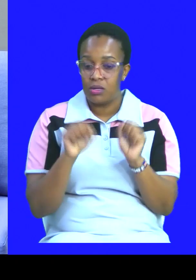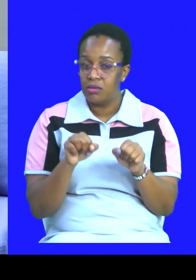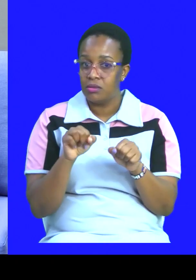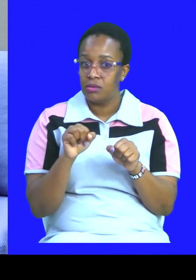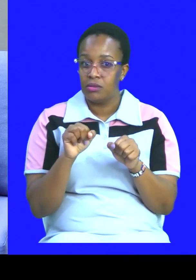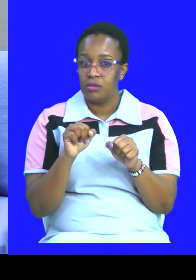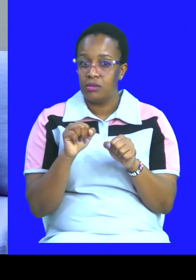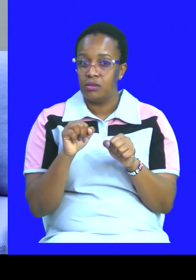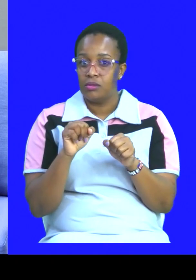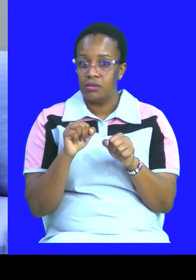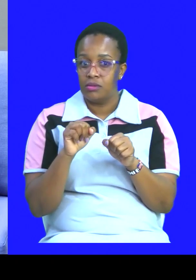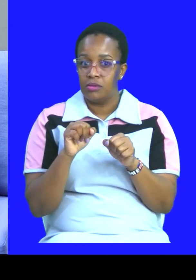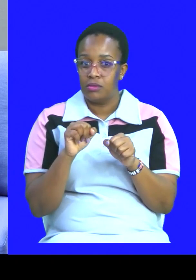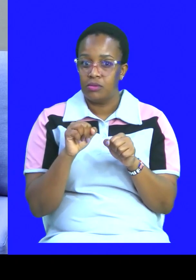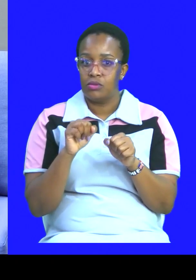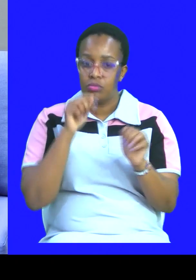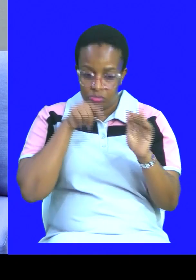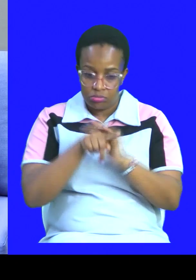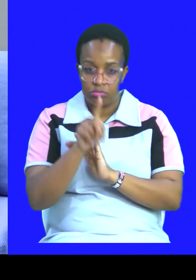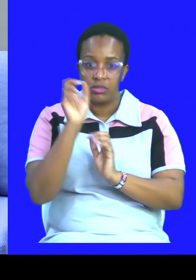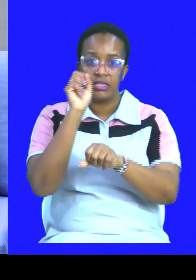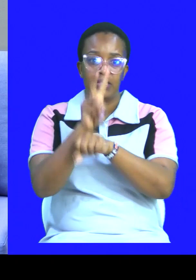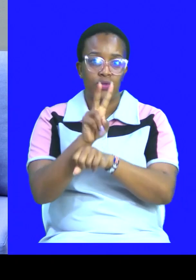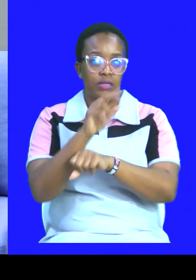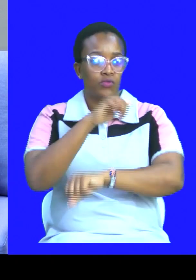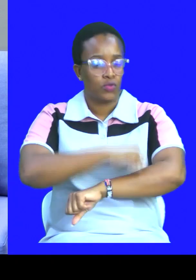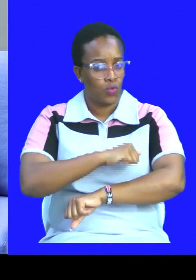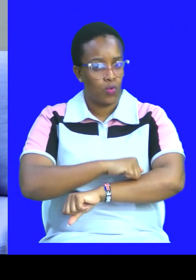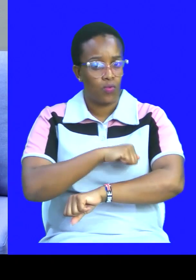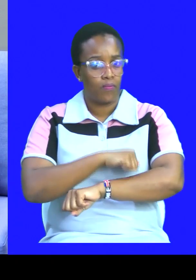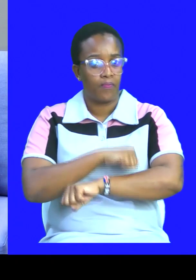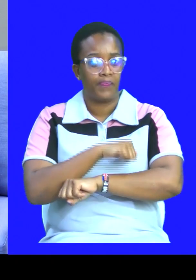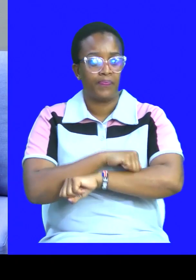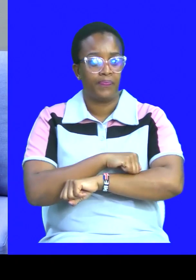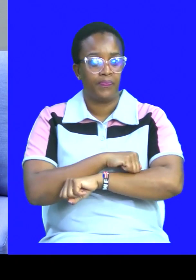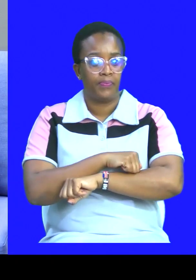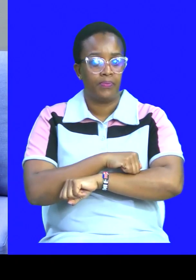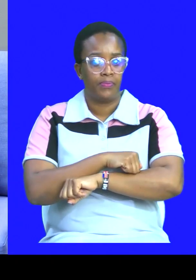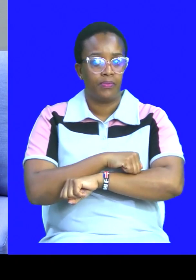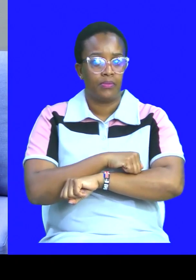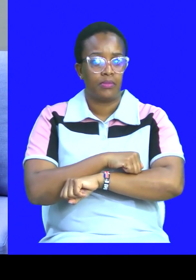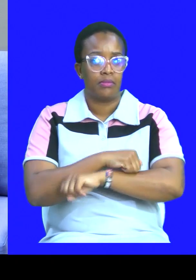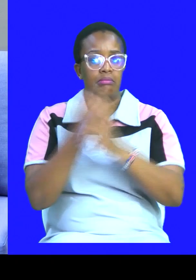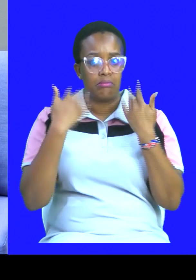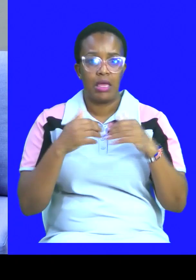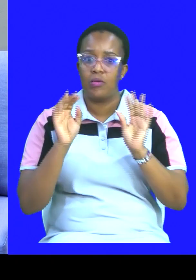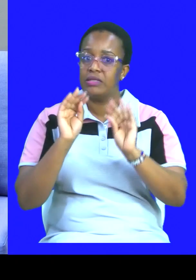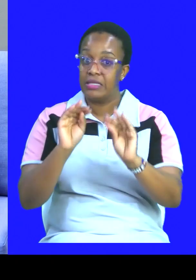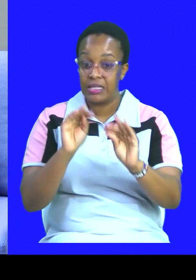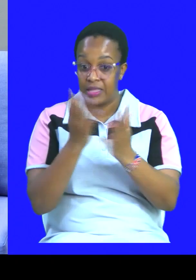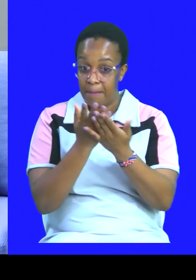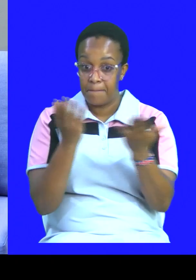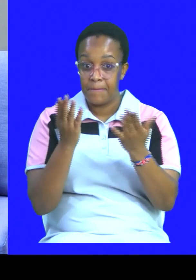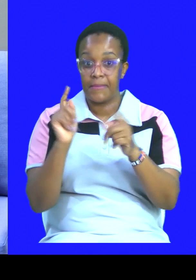to get themselves to secondary school. So these are the people I'll be taking, like teach them, train them